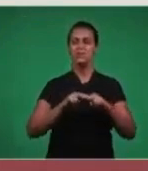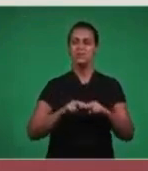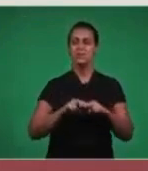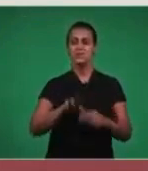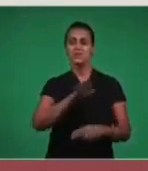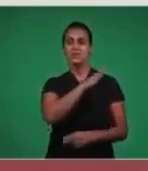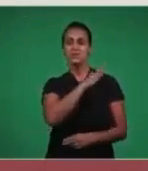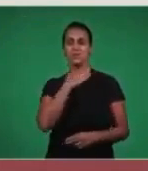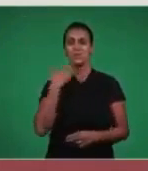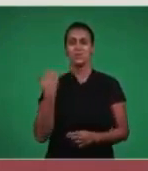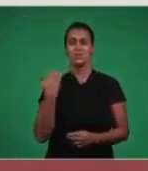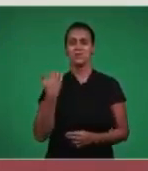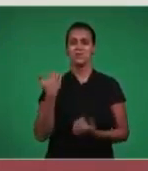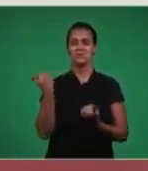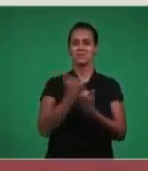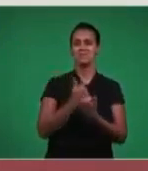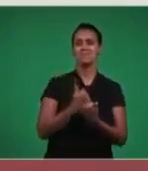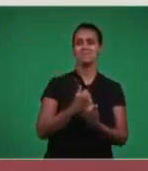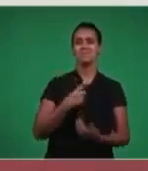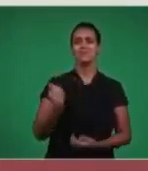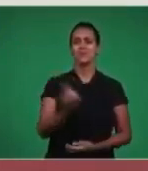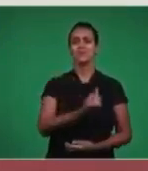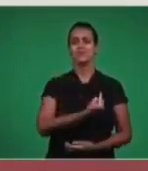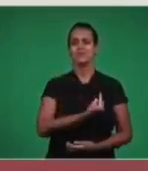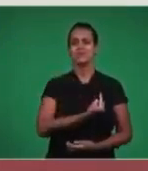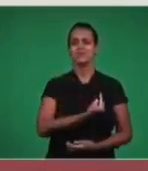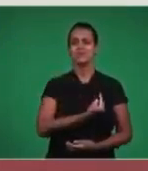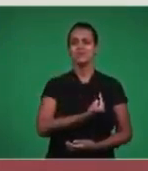us. The Lord